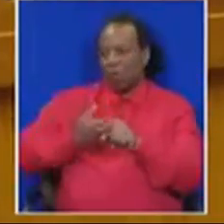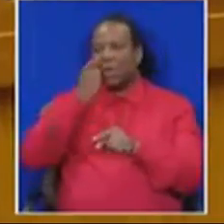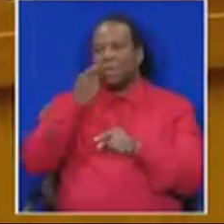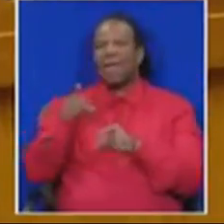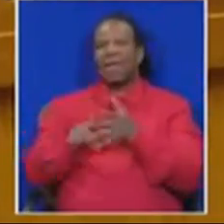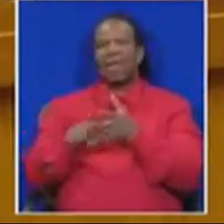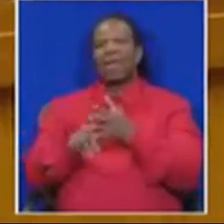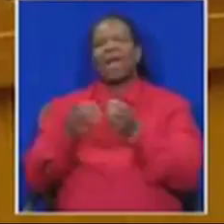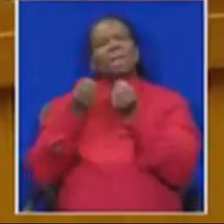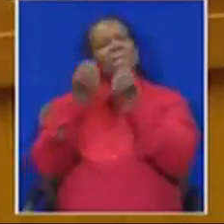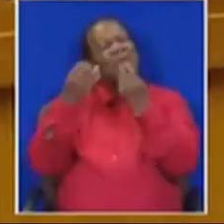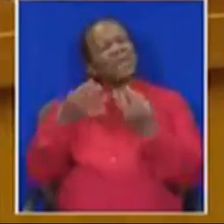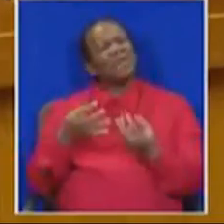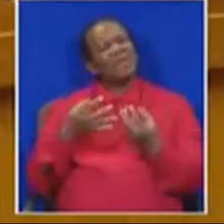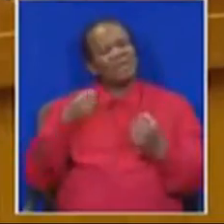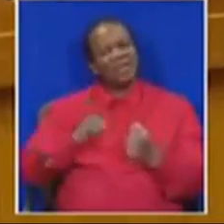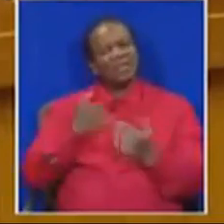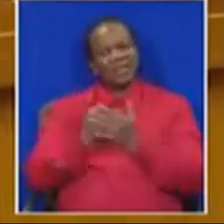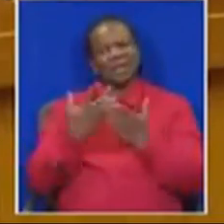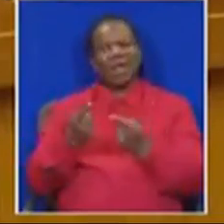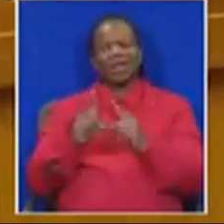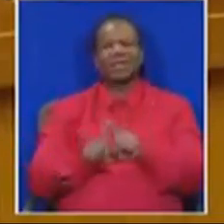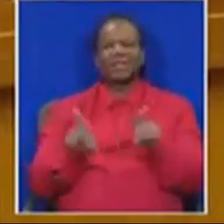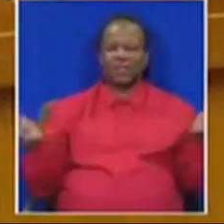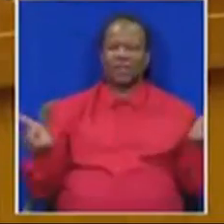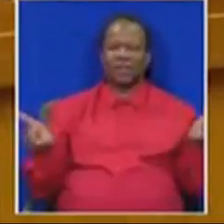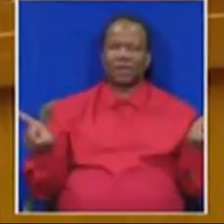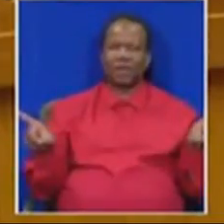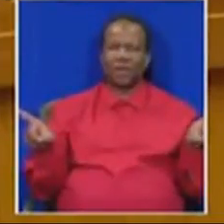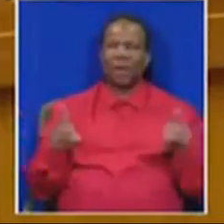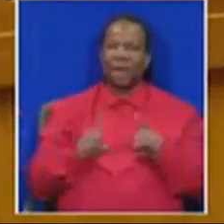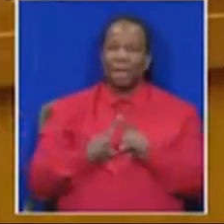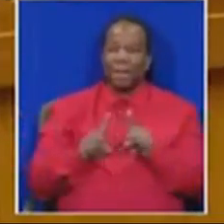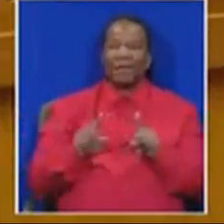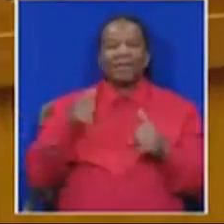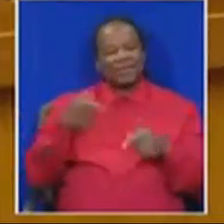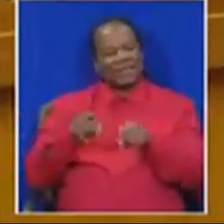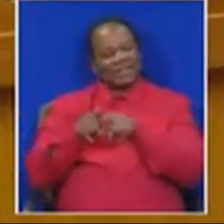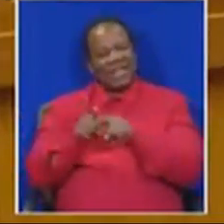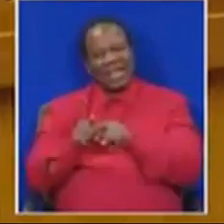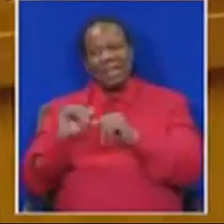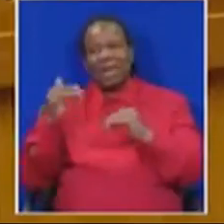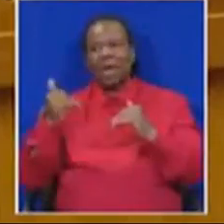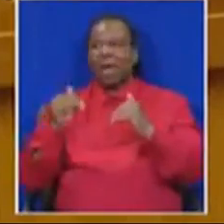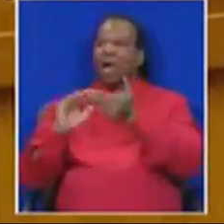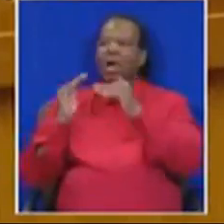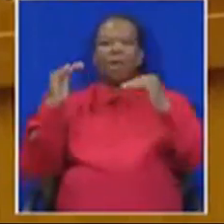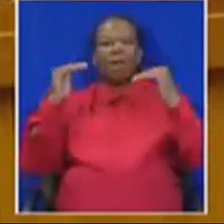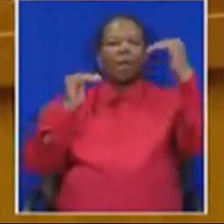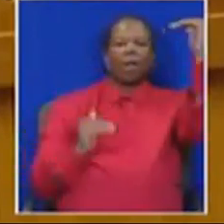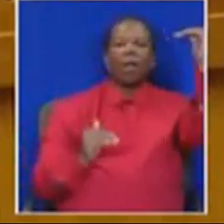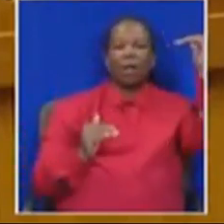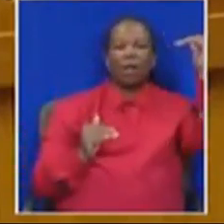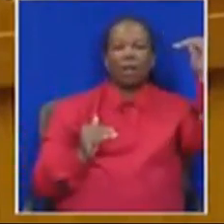divided by a whole range of things. We remain a highly unequal society in which